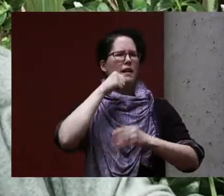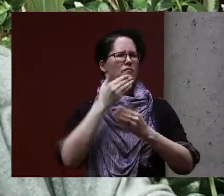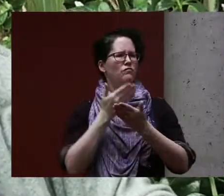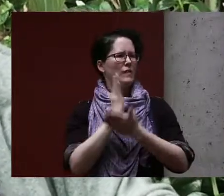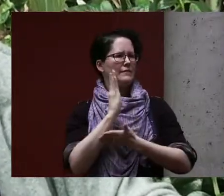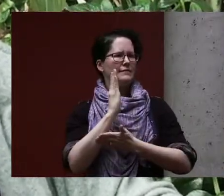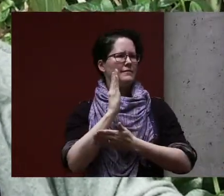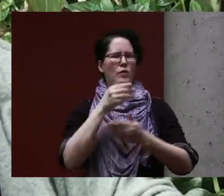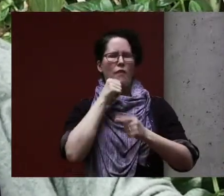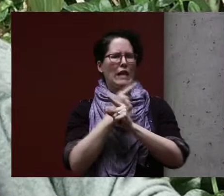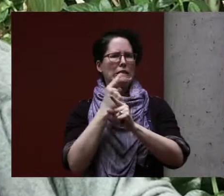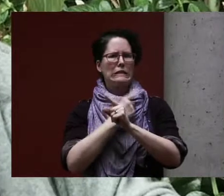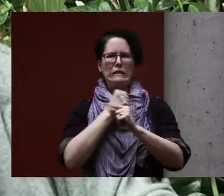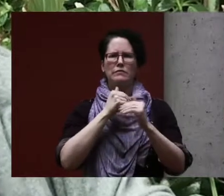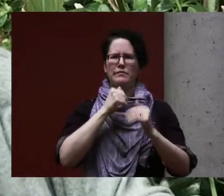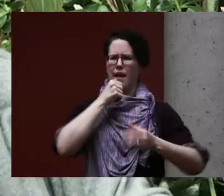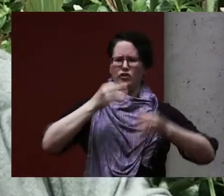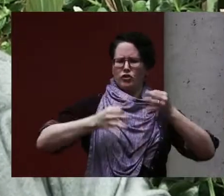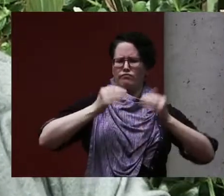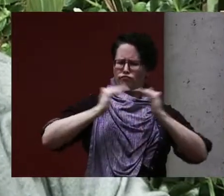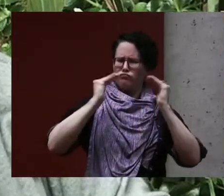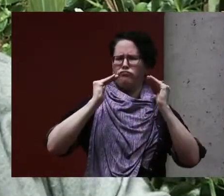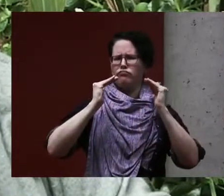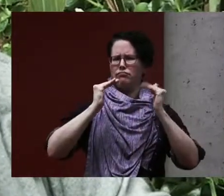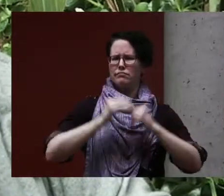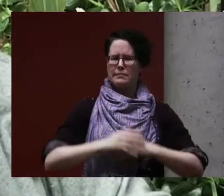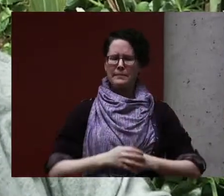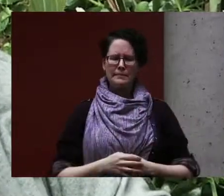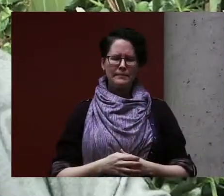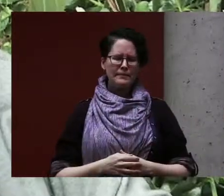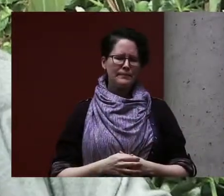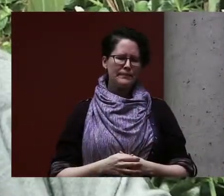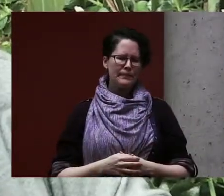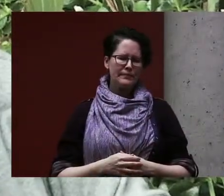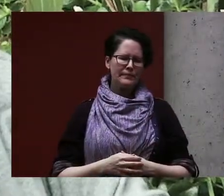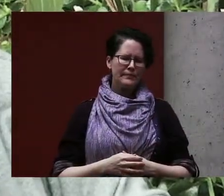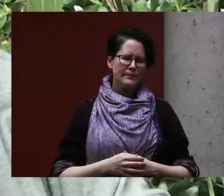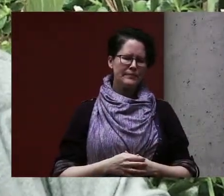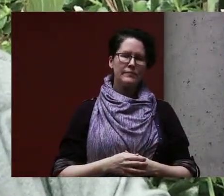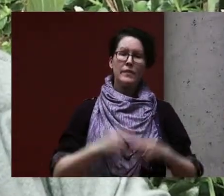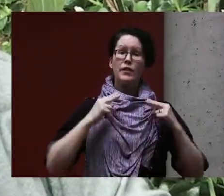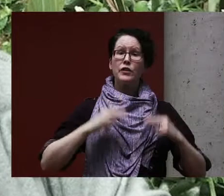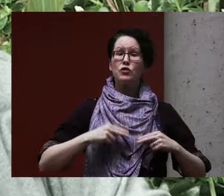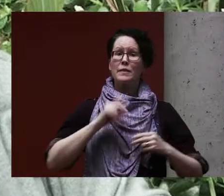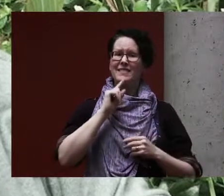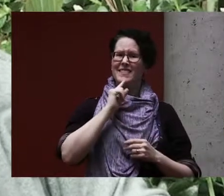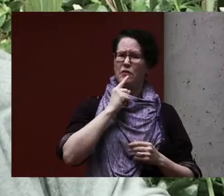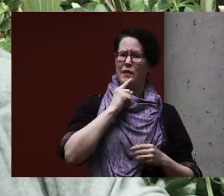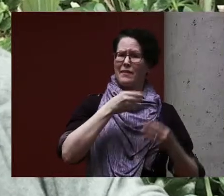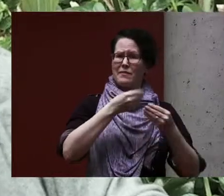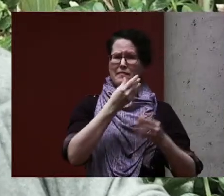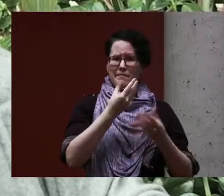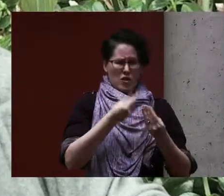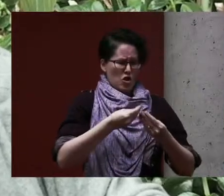unjust practice. Today, we shine a light on the human suffering and